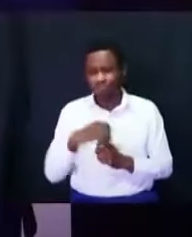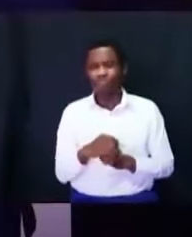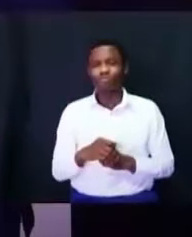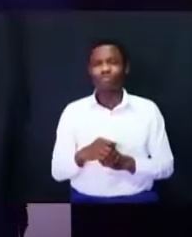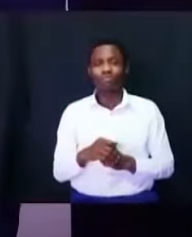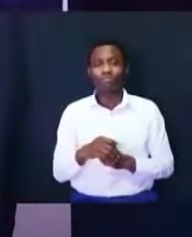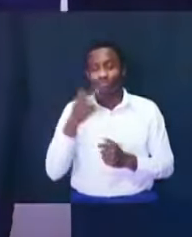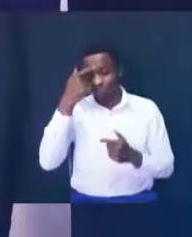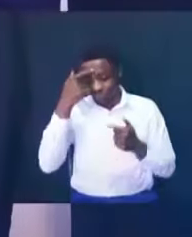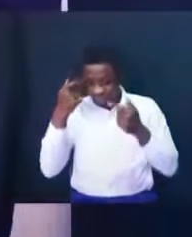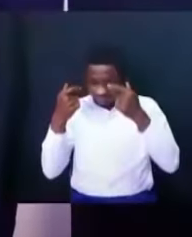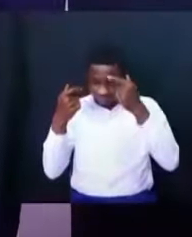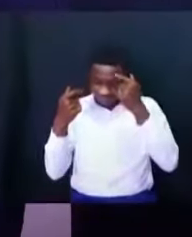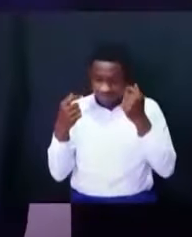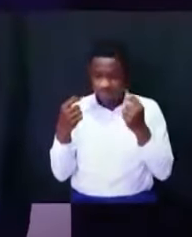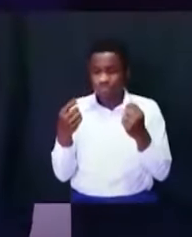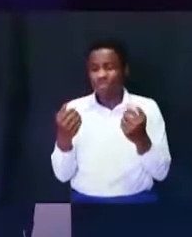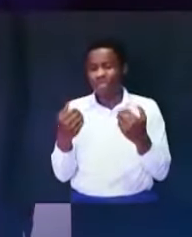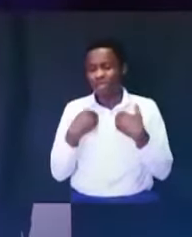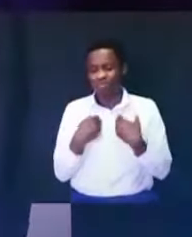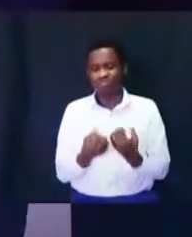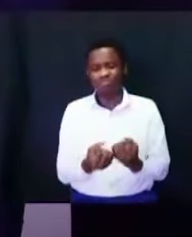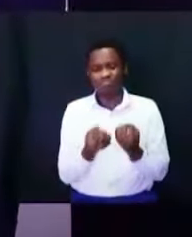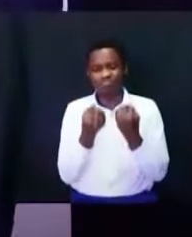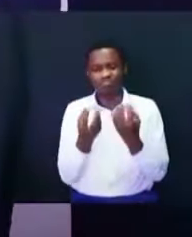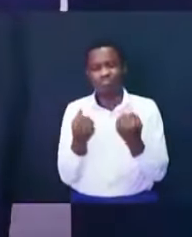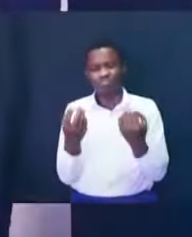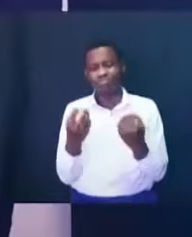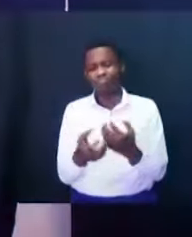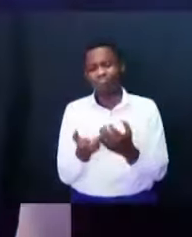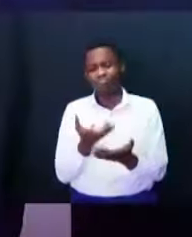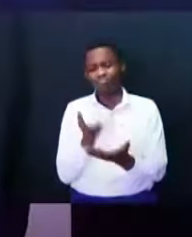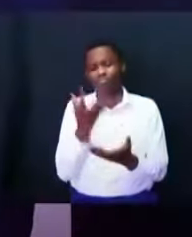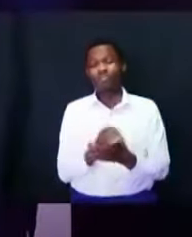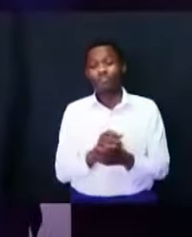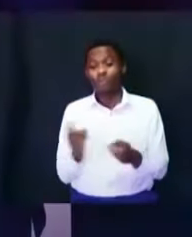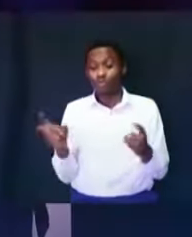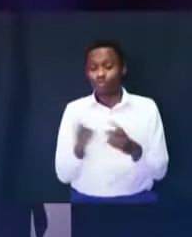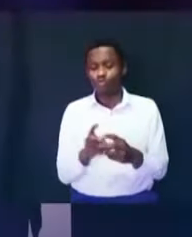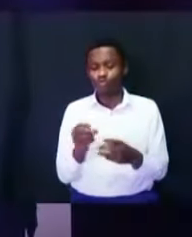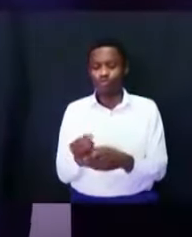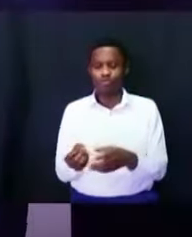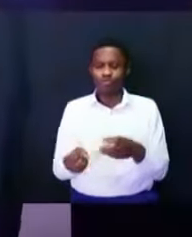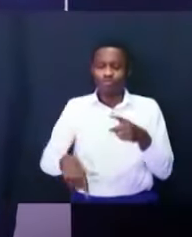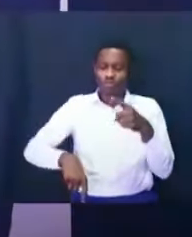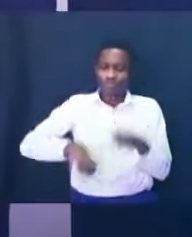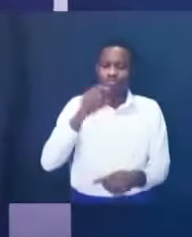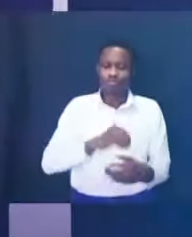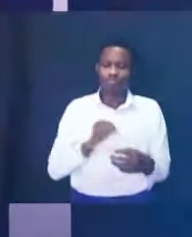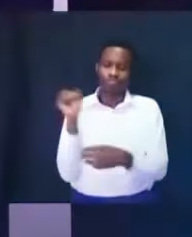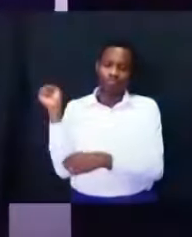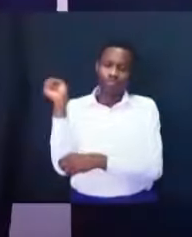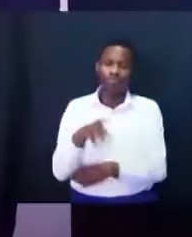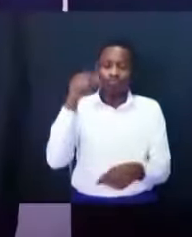wisdom because of your Splendor so I threw you to the Earth and